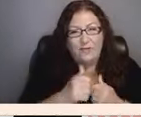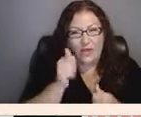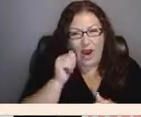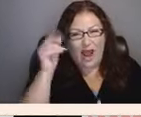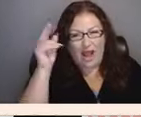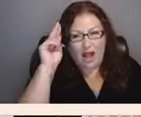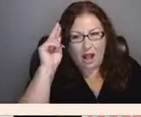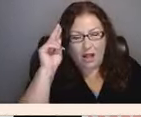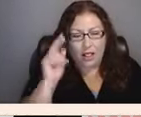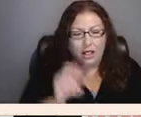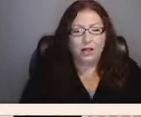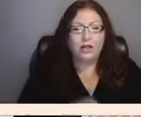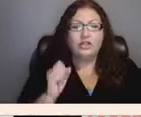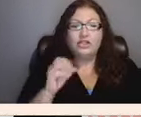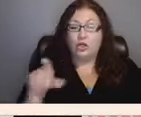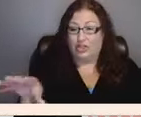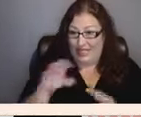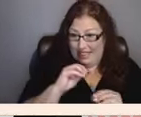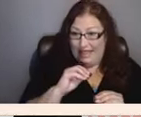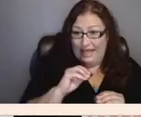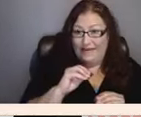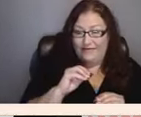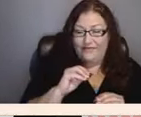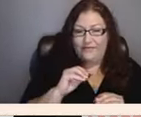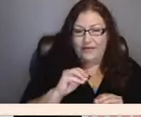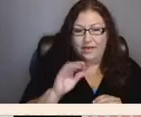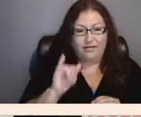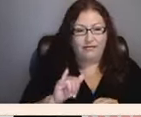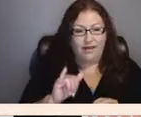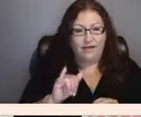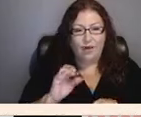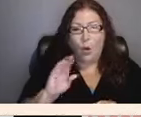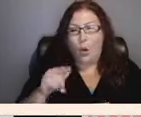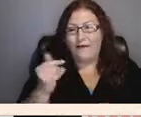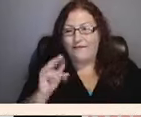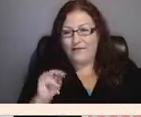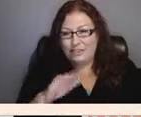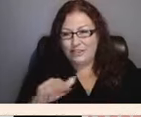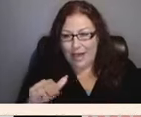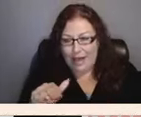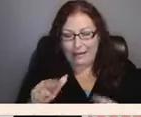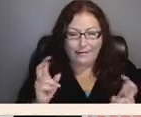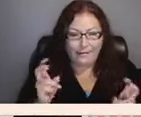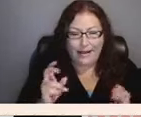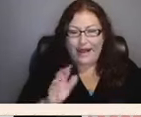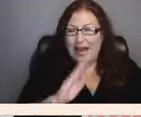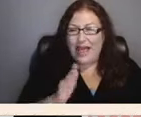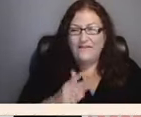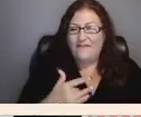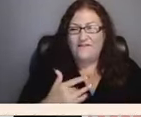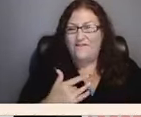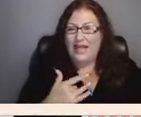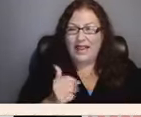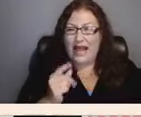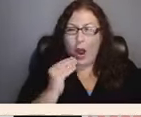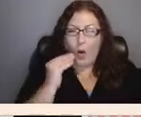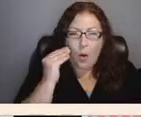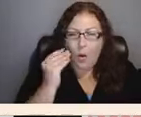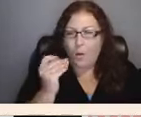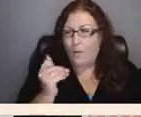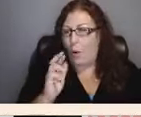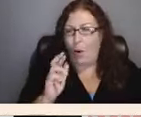so she's leaving. An orphan child also has like an archetype to it, never feeling quite at home, at peace,